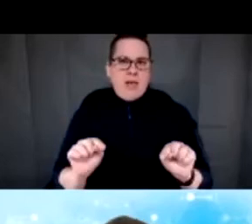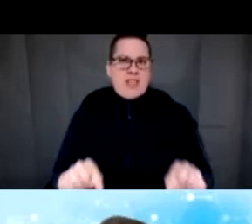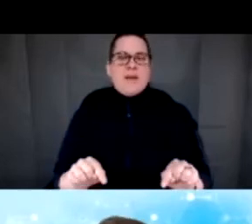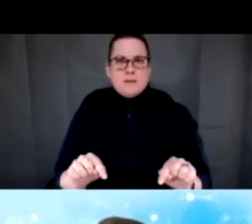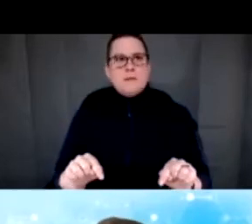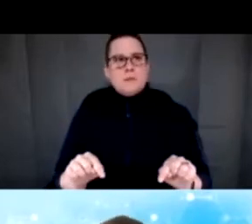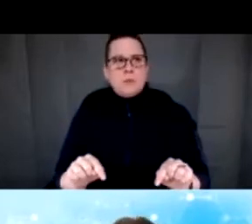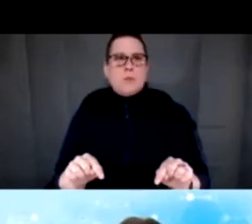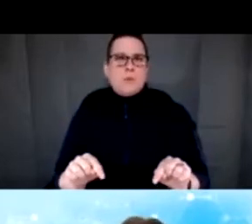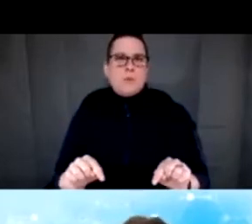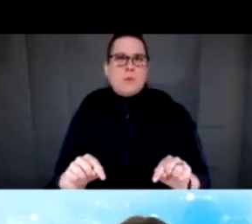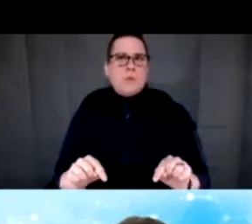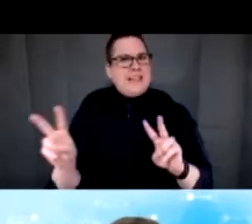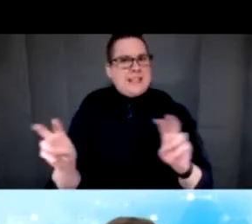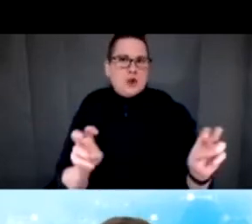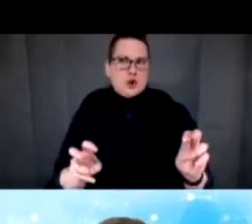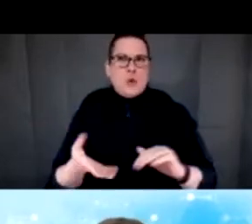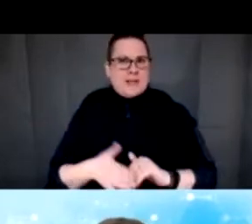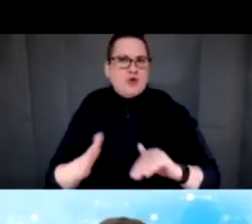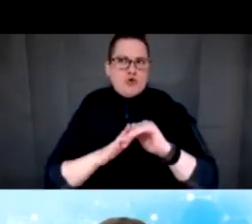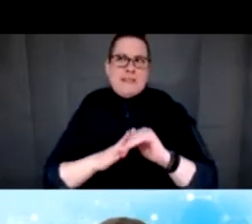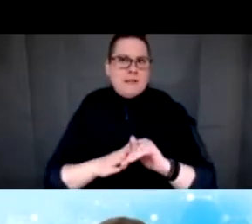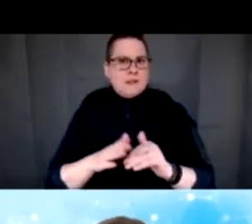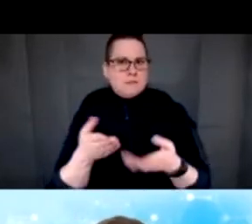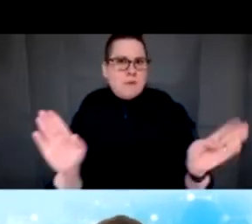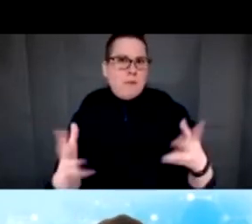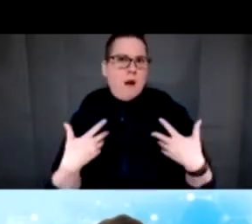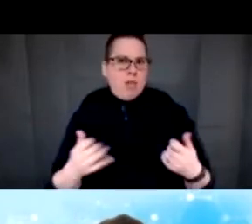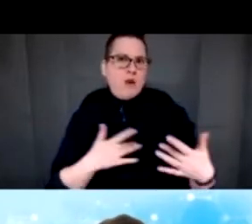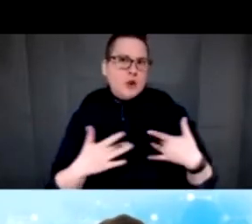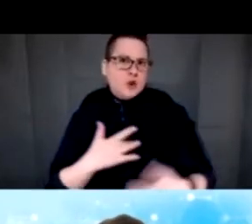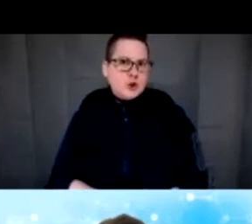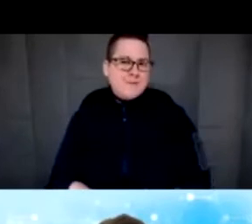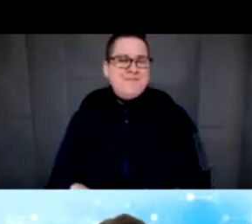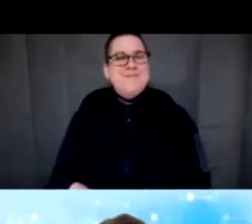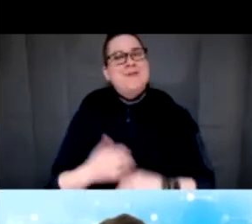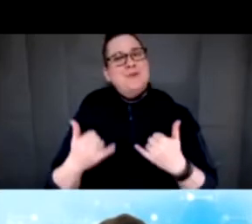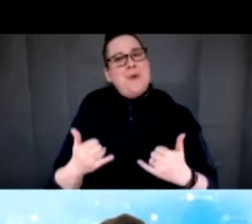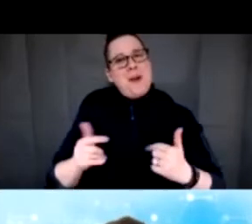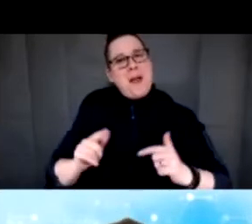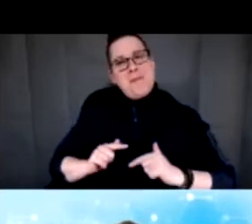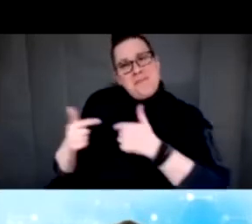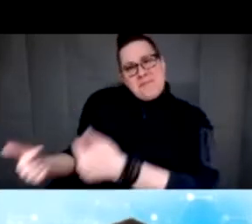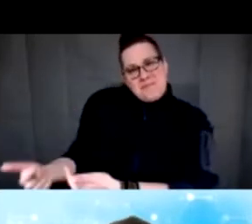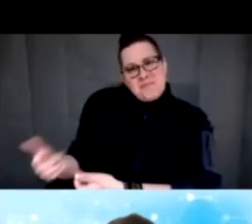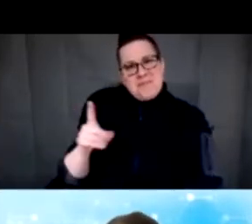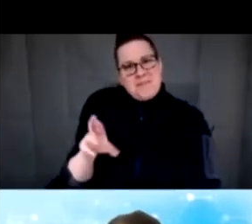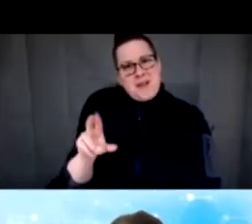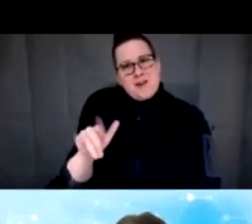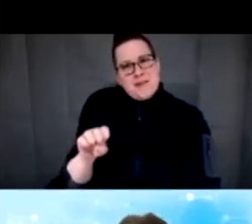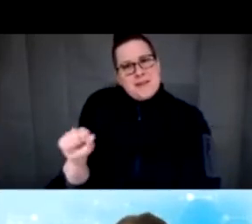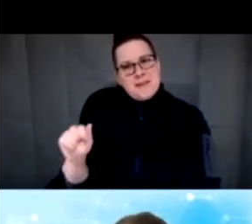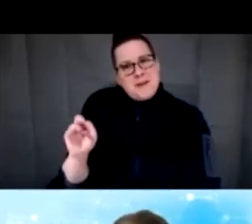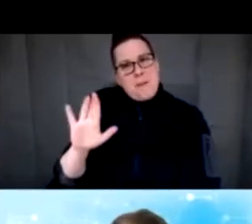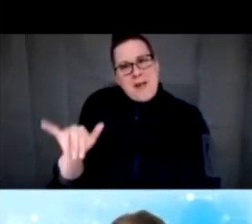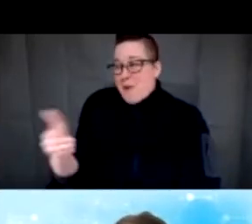increasing issue of major public health concern. So with that background, let me turn it over to you, Lisa, and